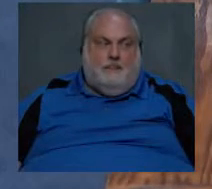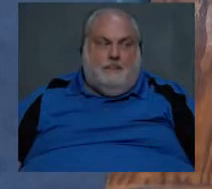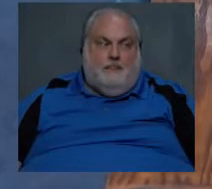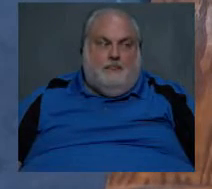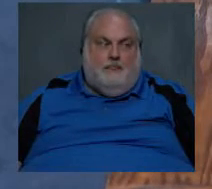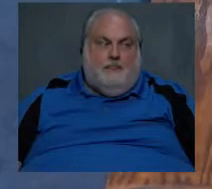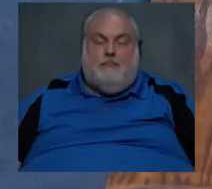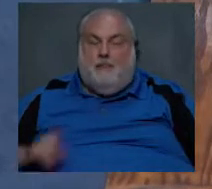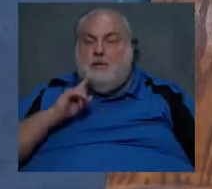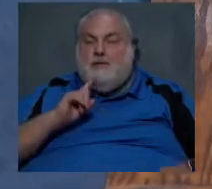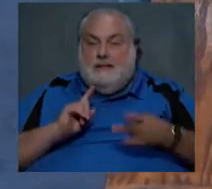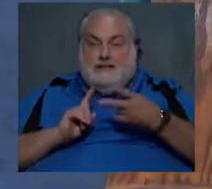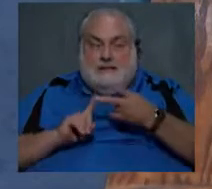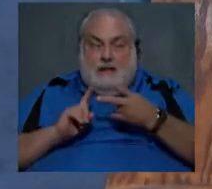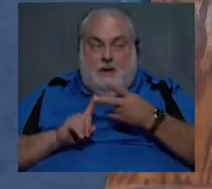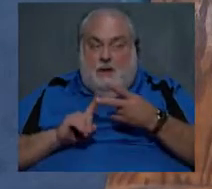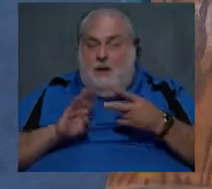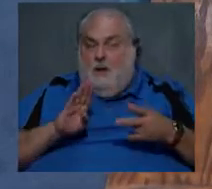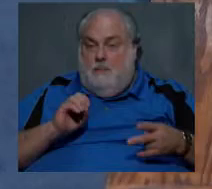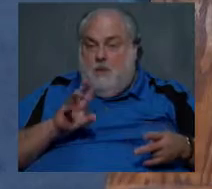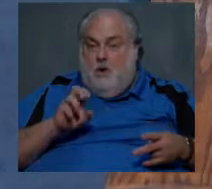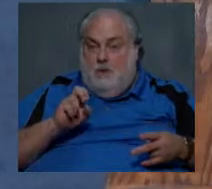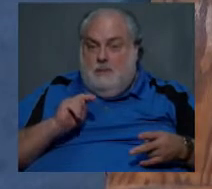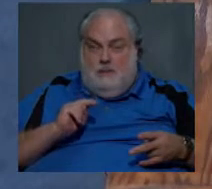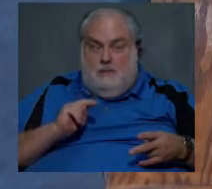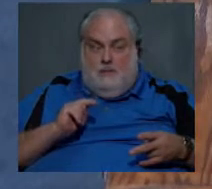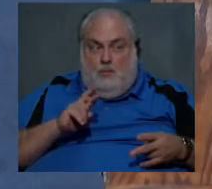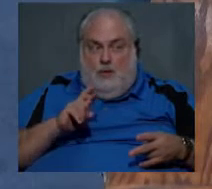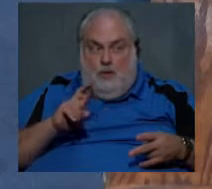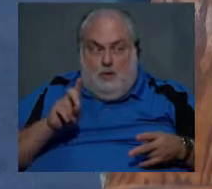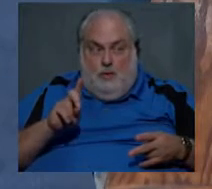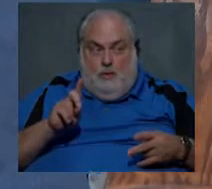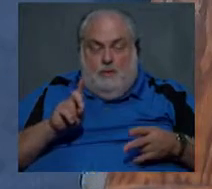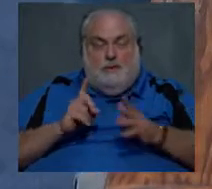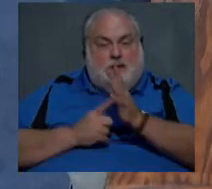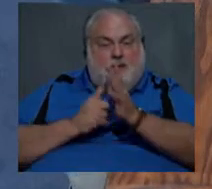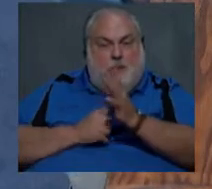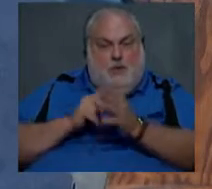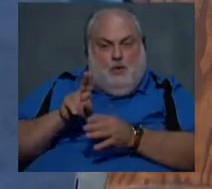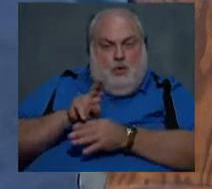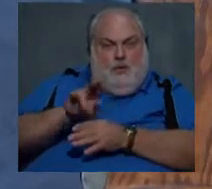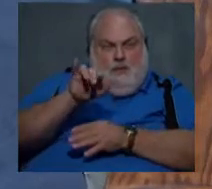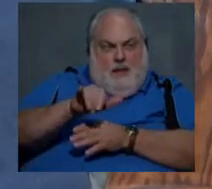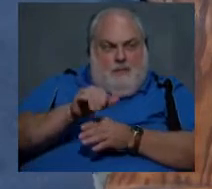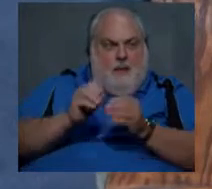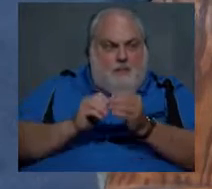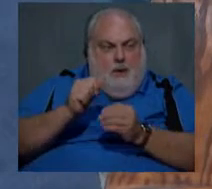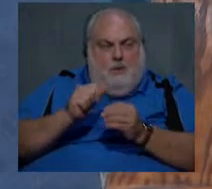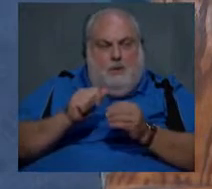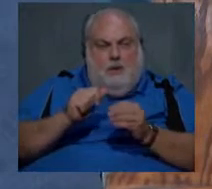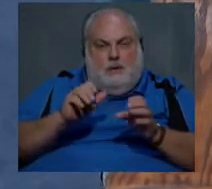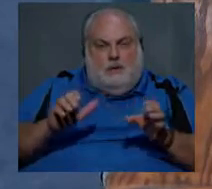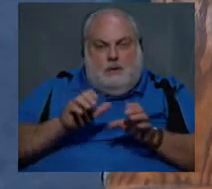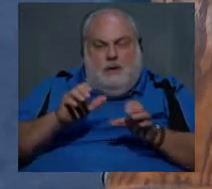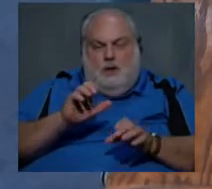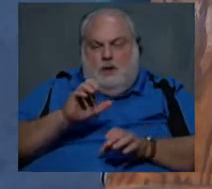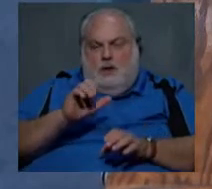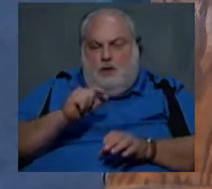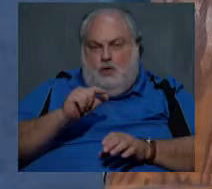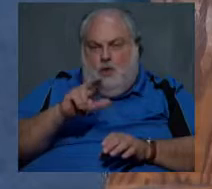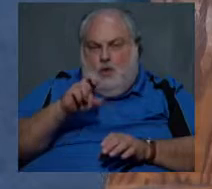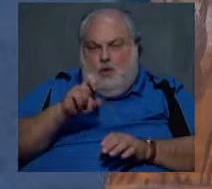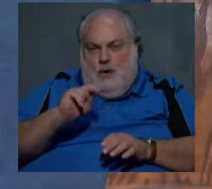There is another. There is a place on Bowman, and we use them sometimes, but most of them are done actually in Greenbrier.